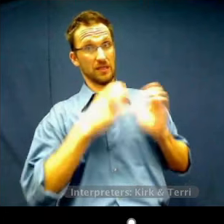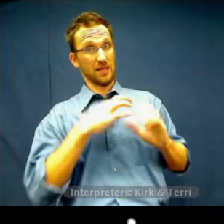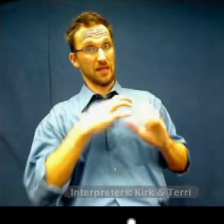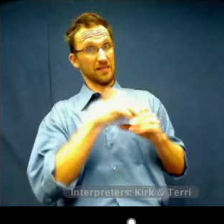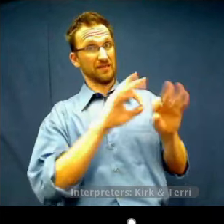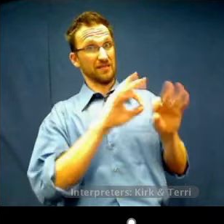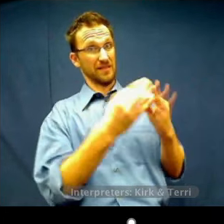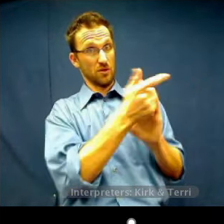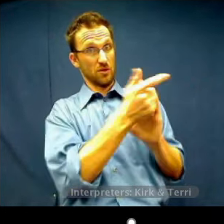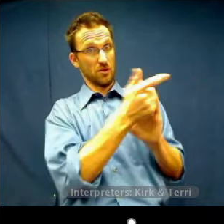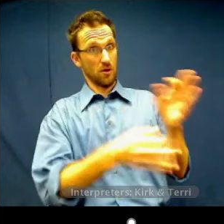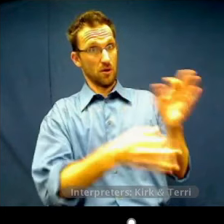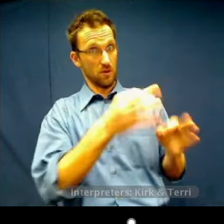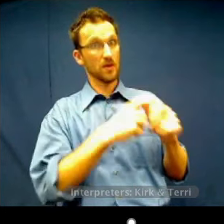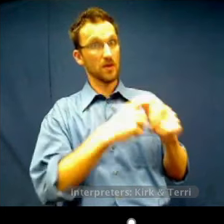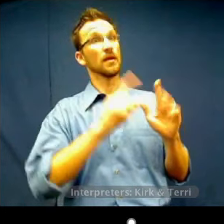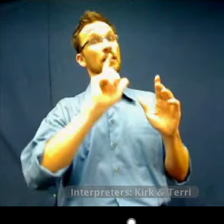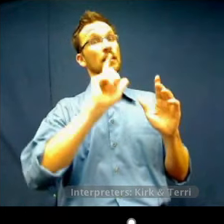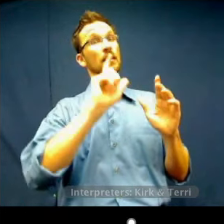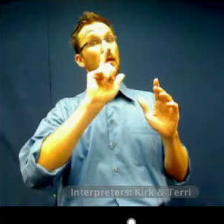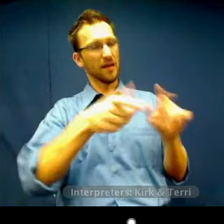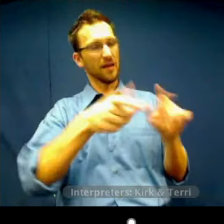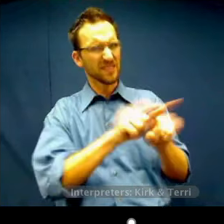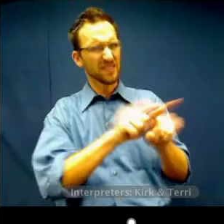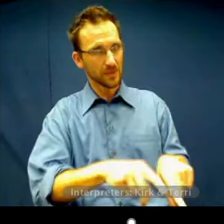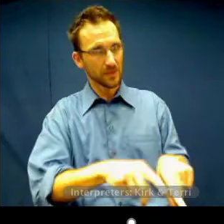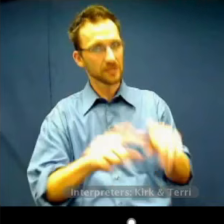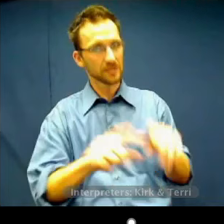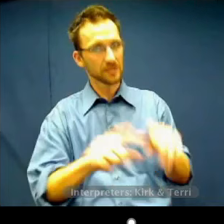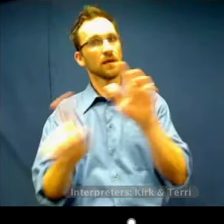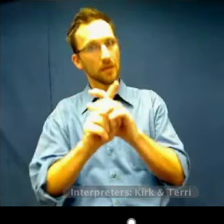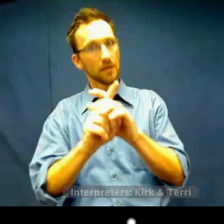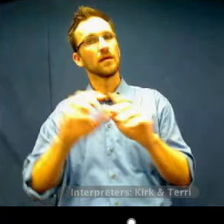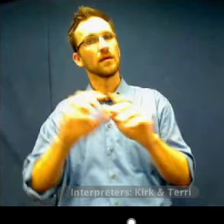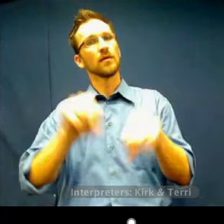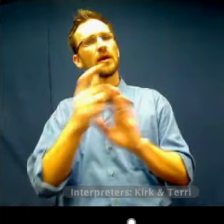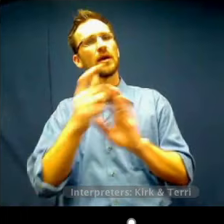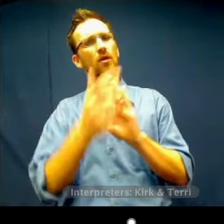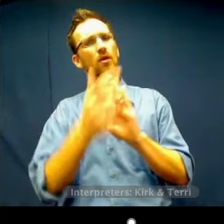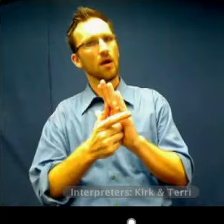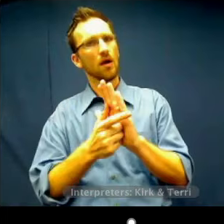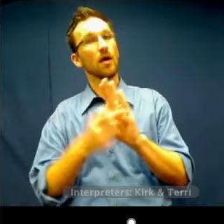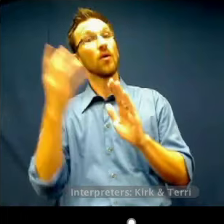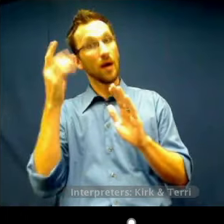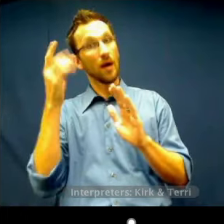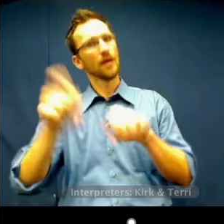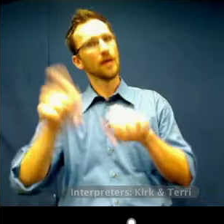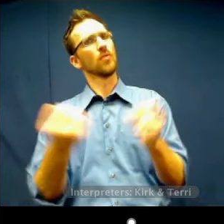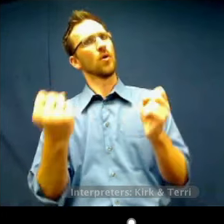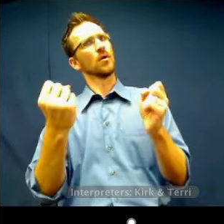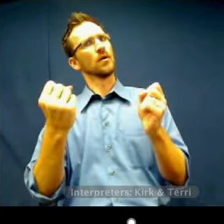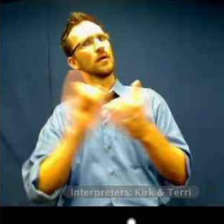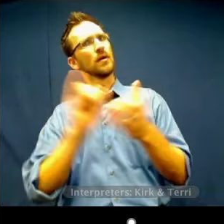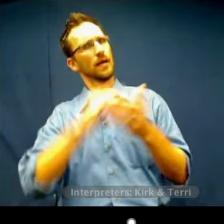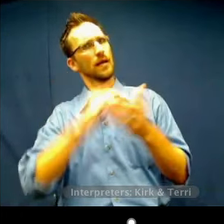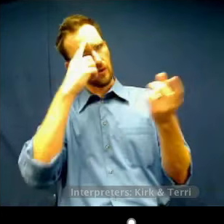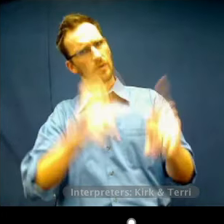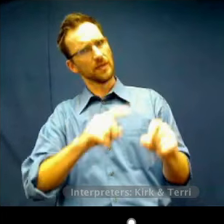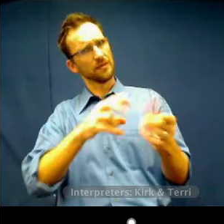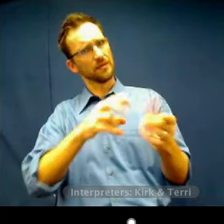up in criminal charges for the breach of terms and conditions of the divorce decree, we are called